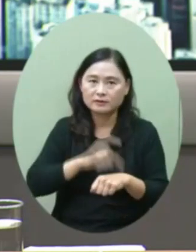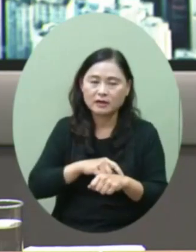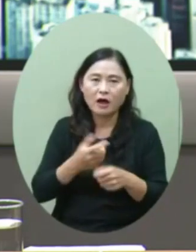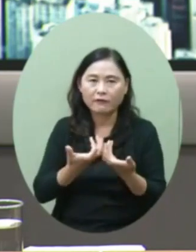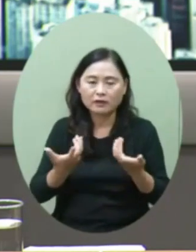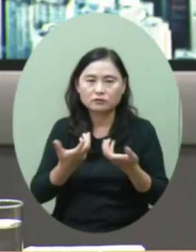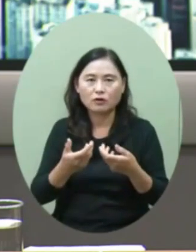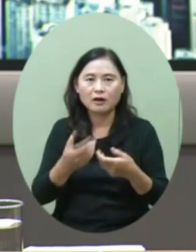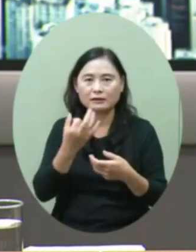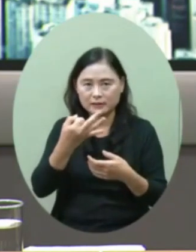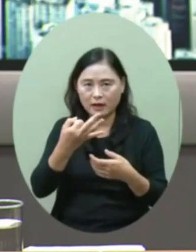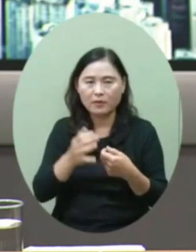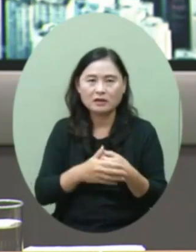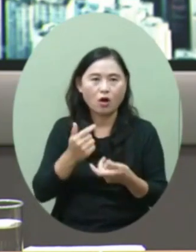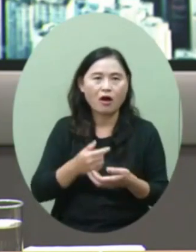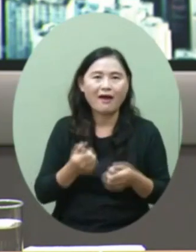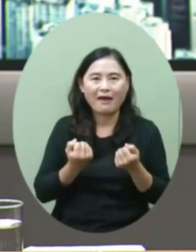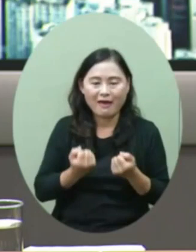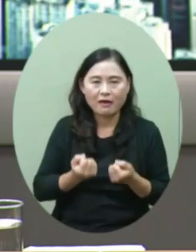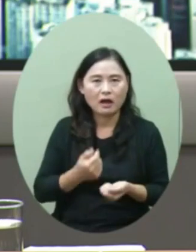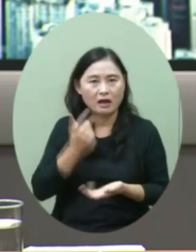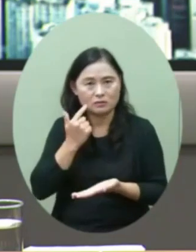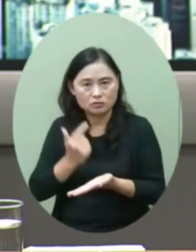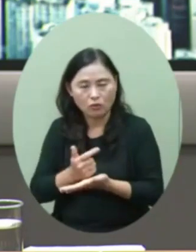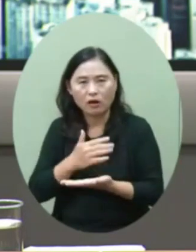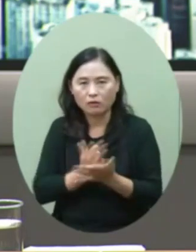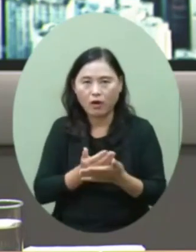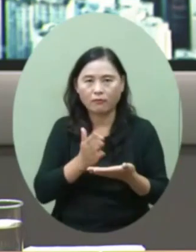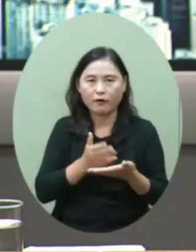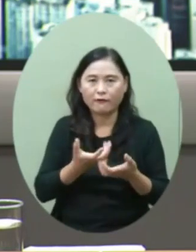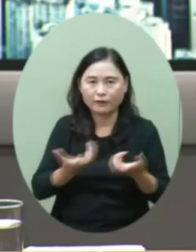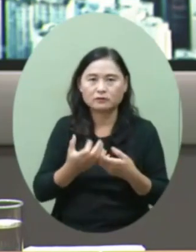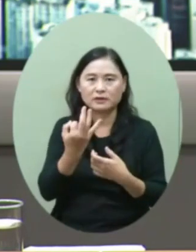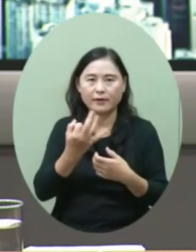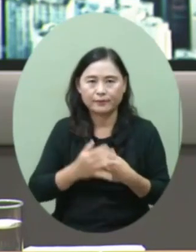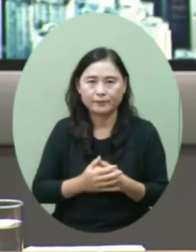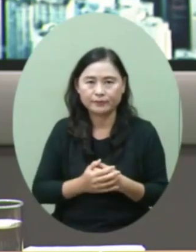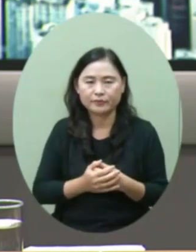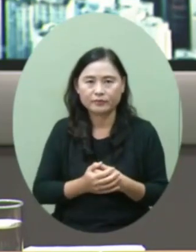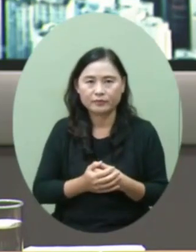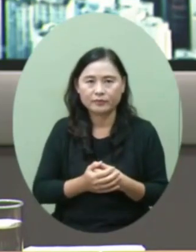And you note that there are 3 types of penalties, more serious